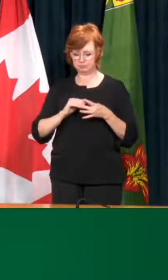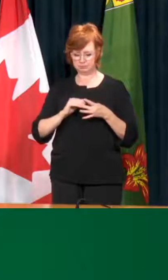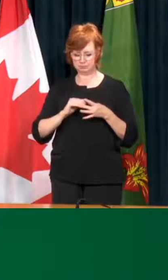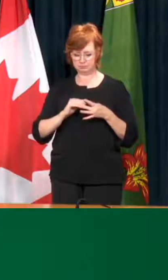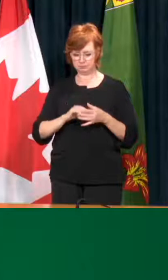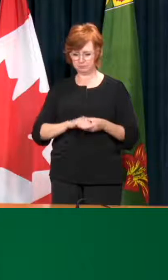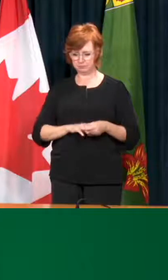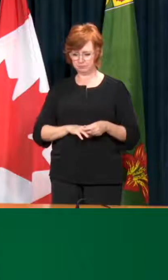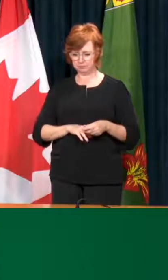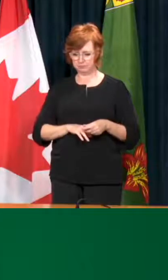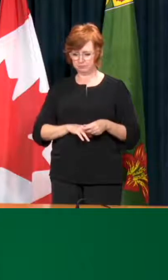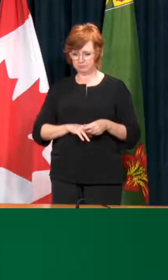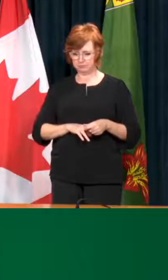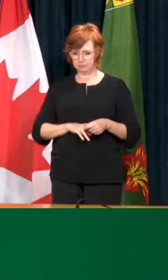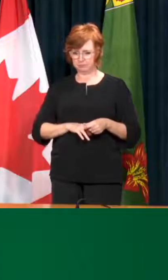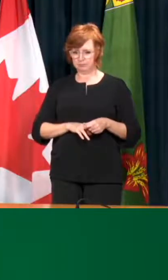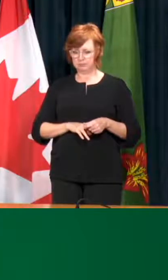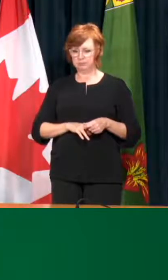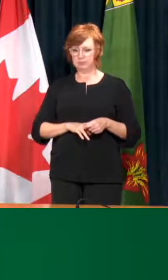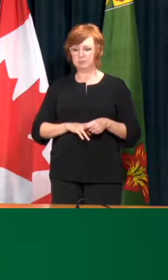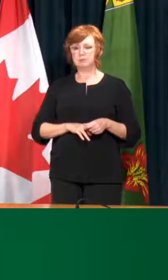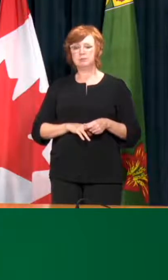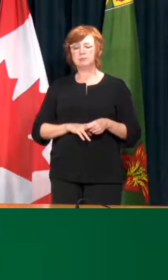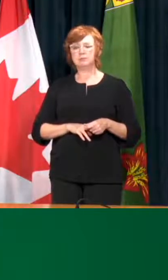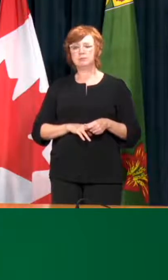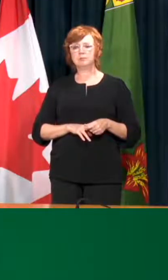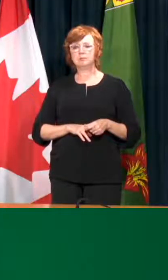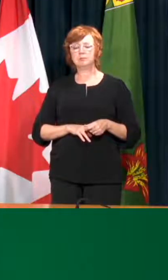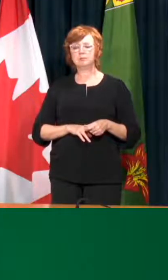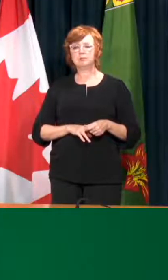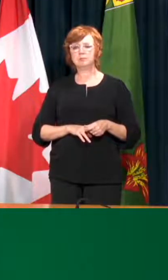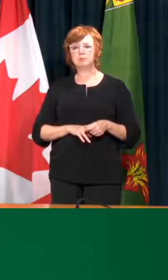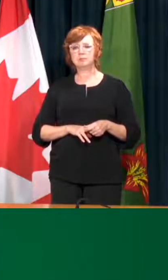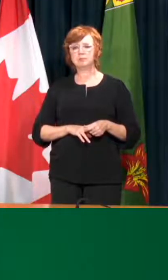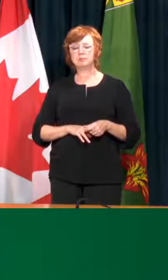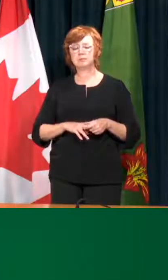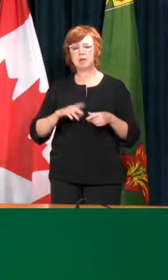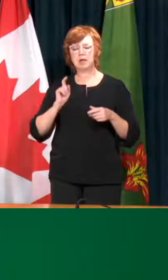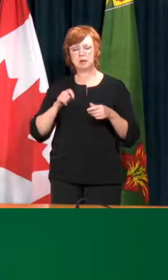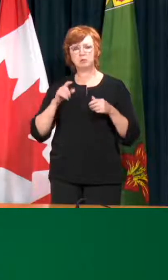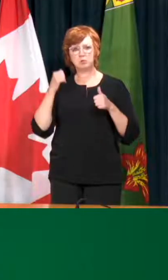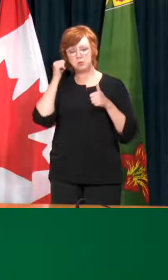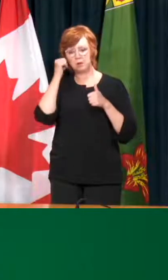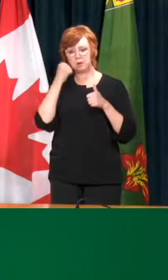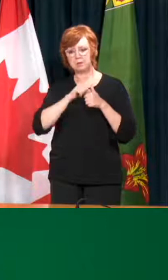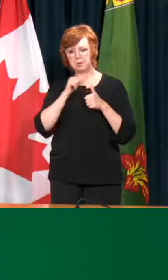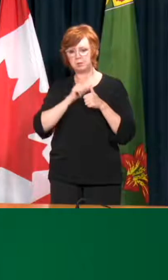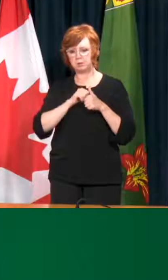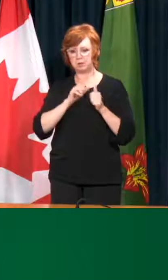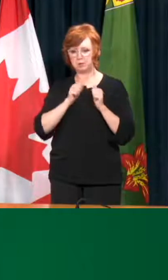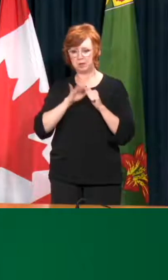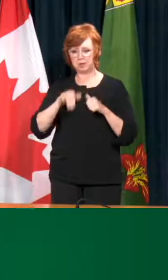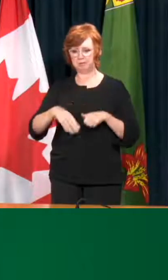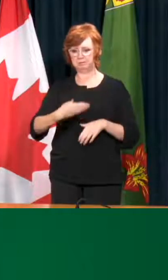we should all do in terms of, I just showed the,